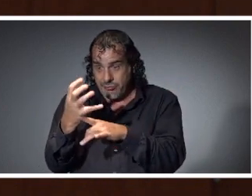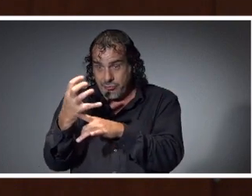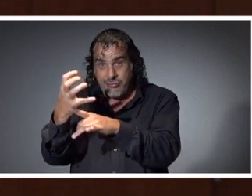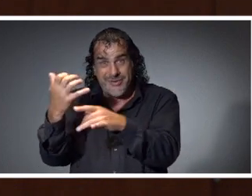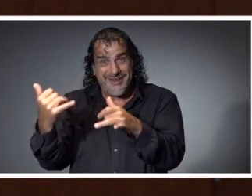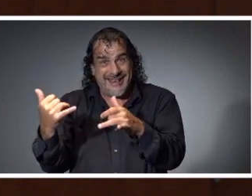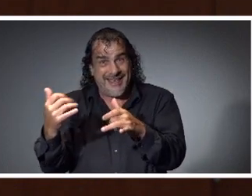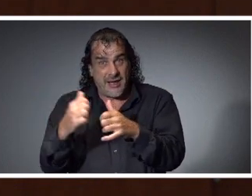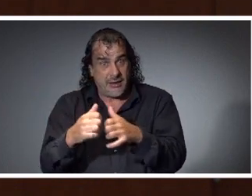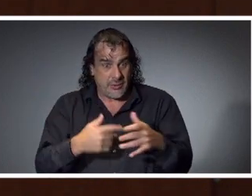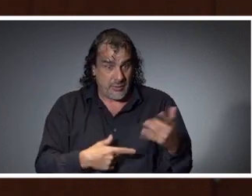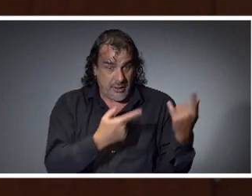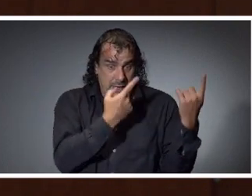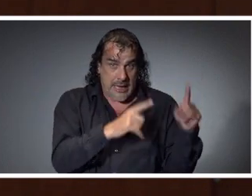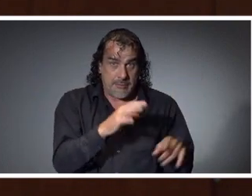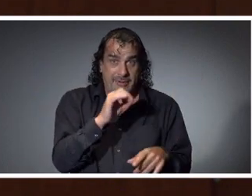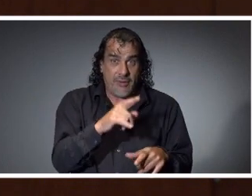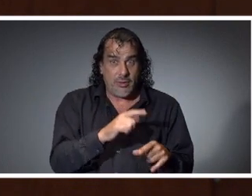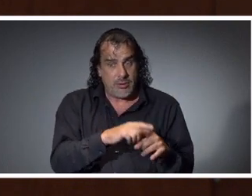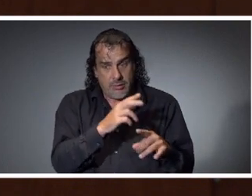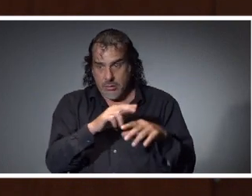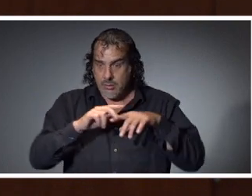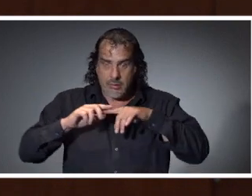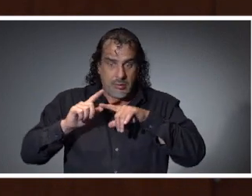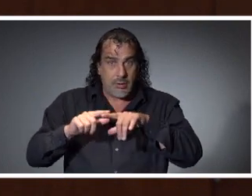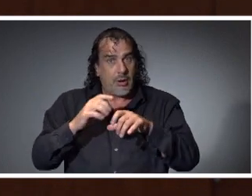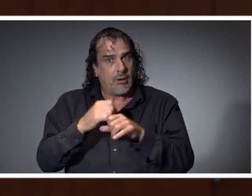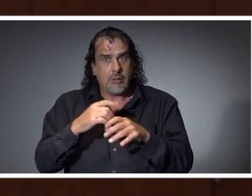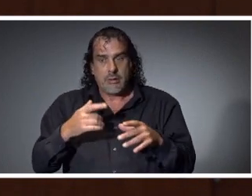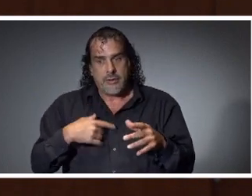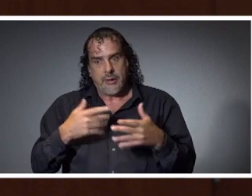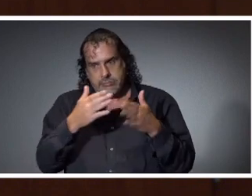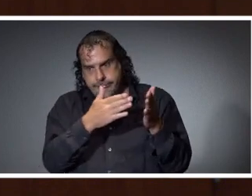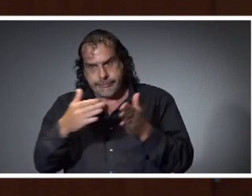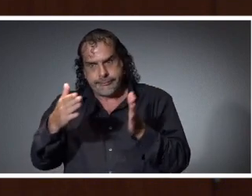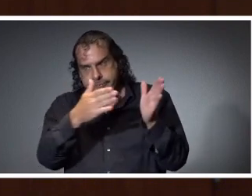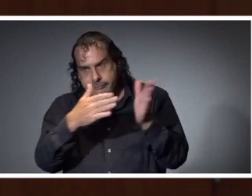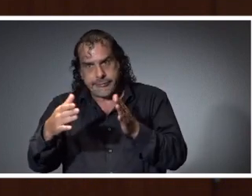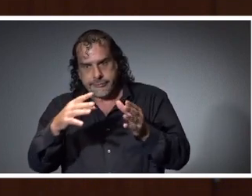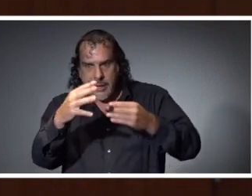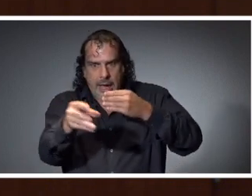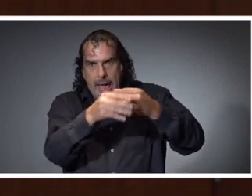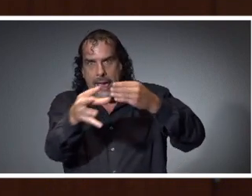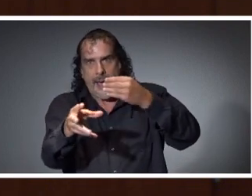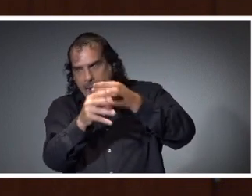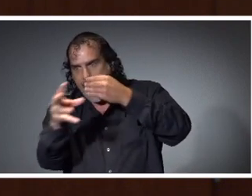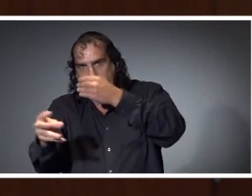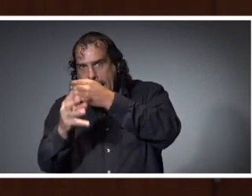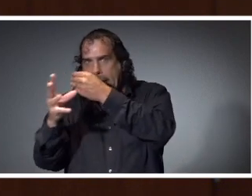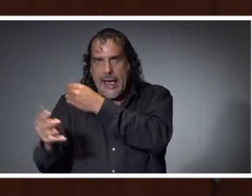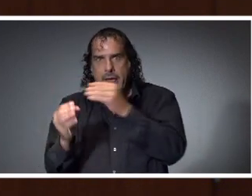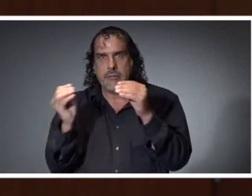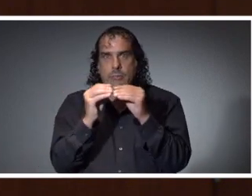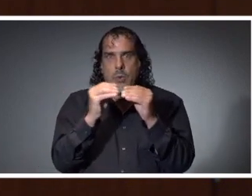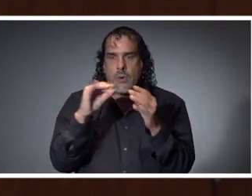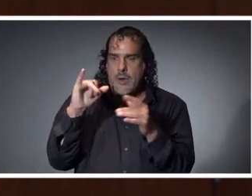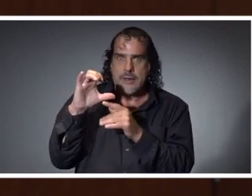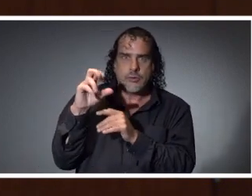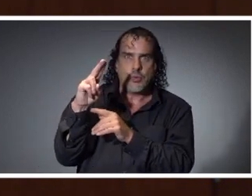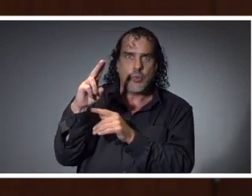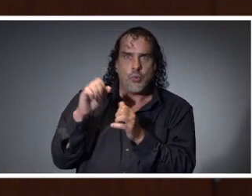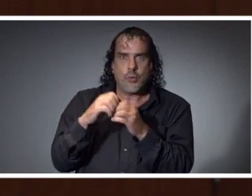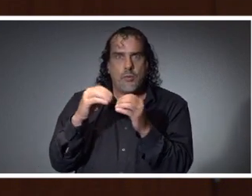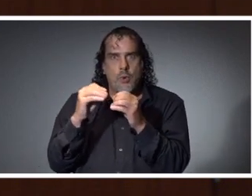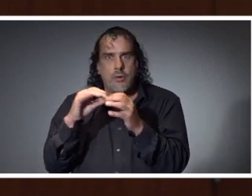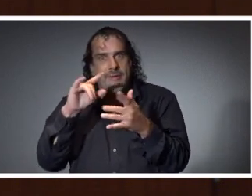association, health systems to try to make some preparations with that in mind, those planning scenarios.